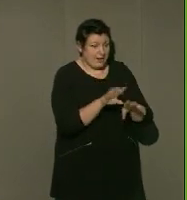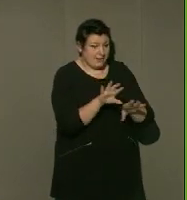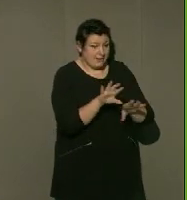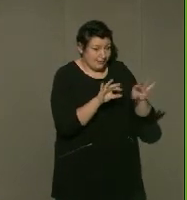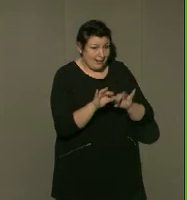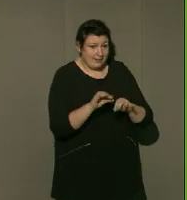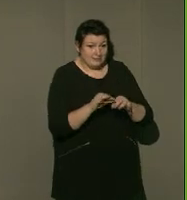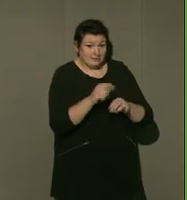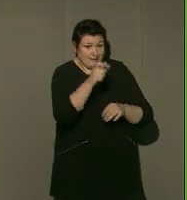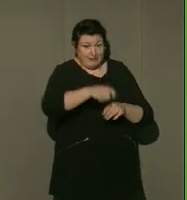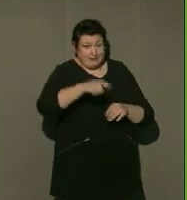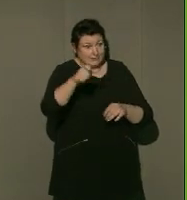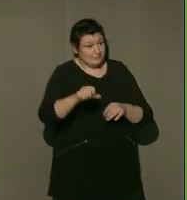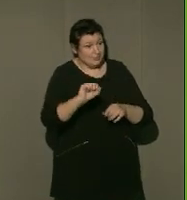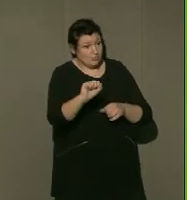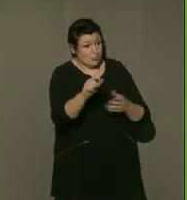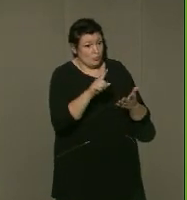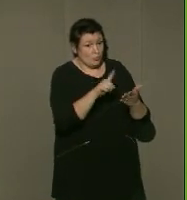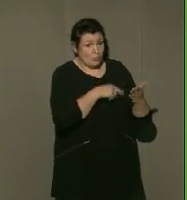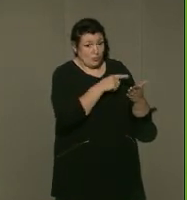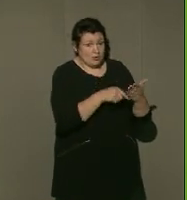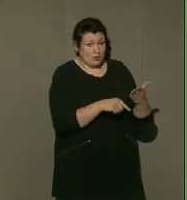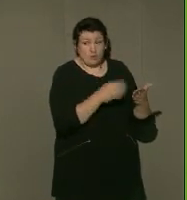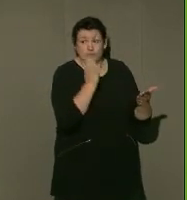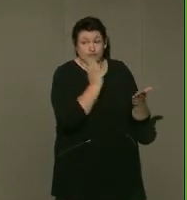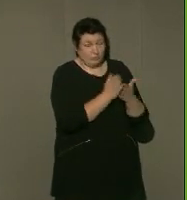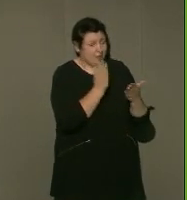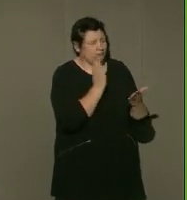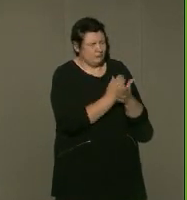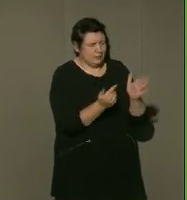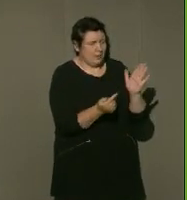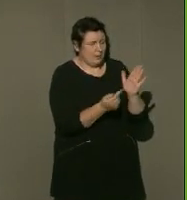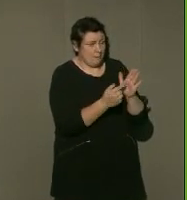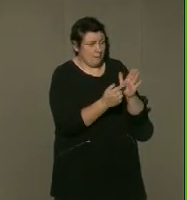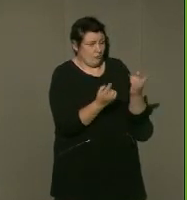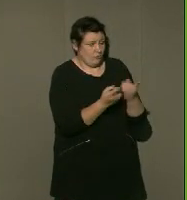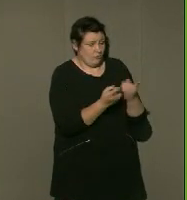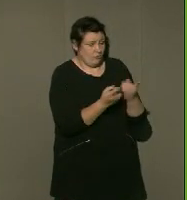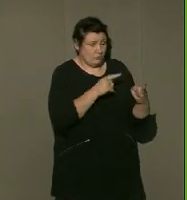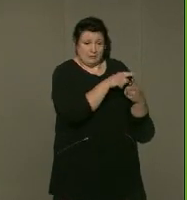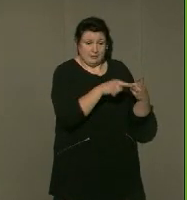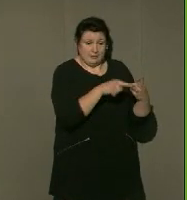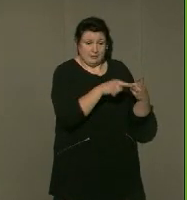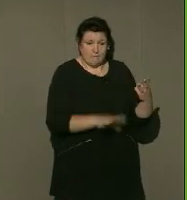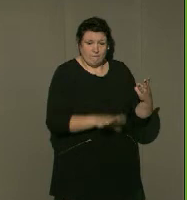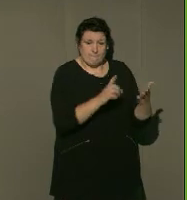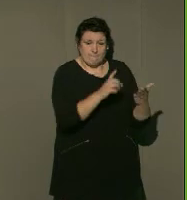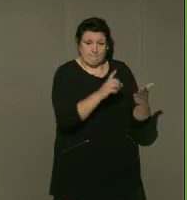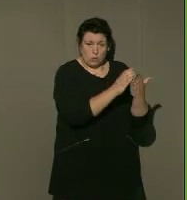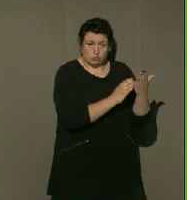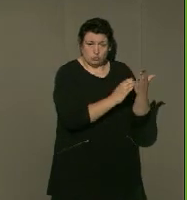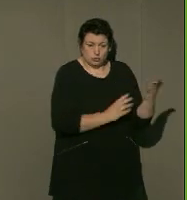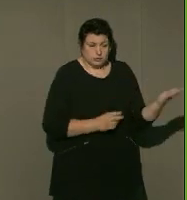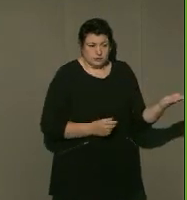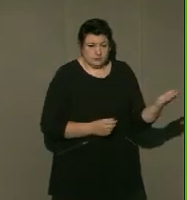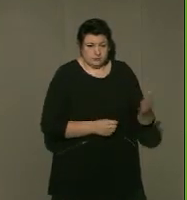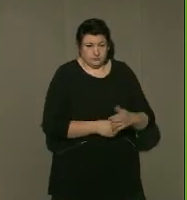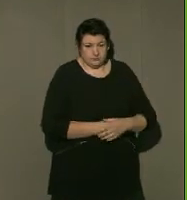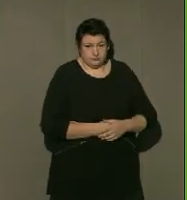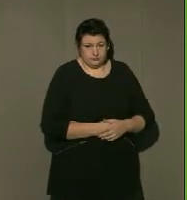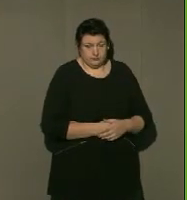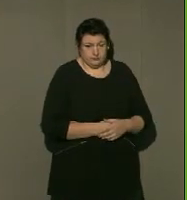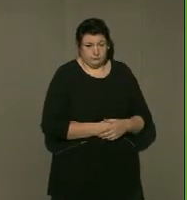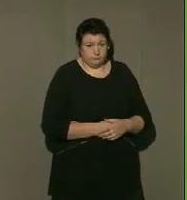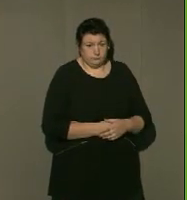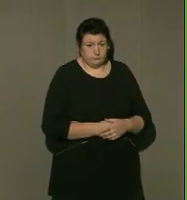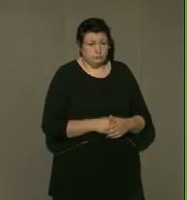local elections. So there are these really, really important things that you need out of a constitution. And one of the grounds on which I